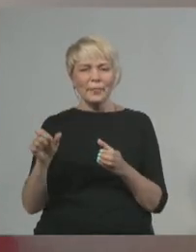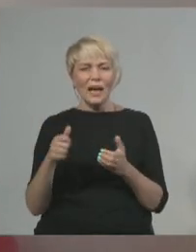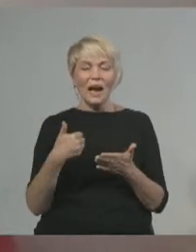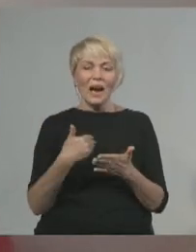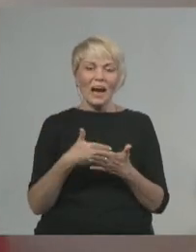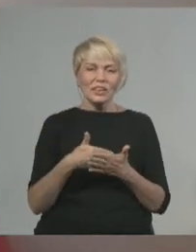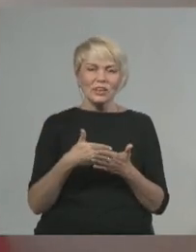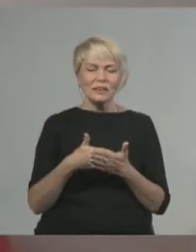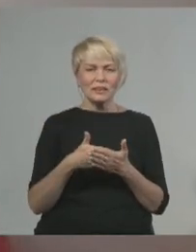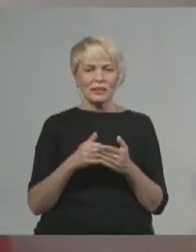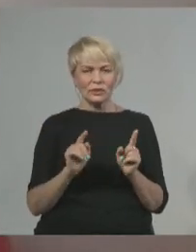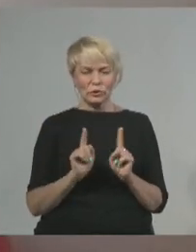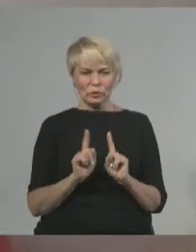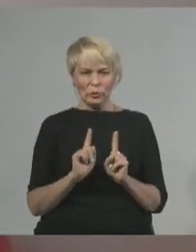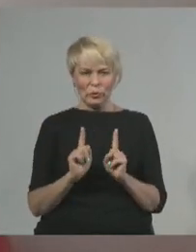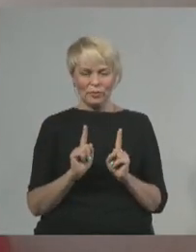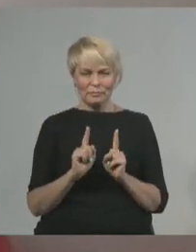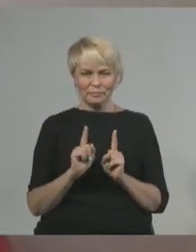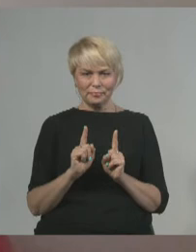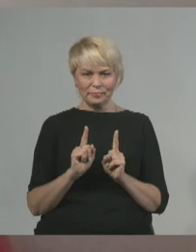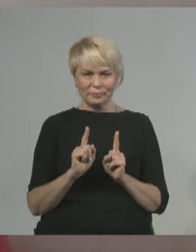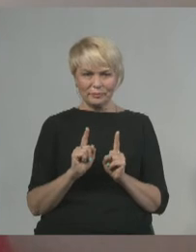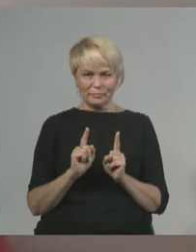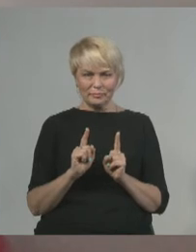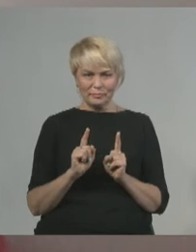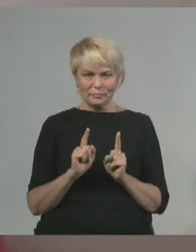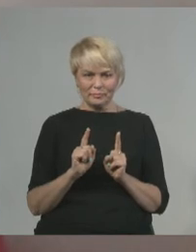and it seems to me that here